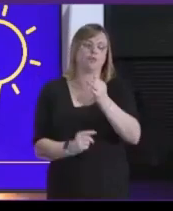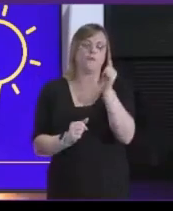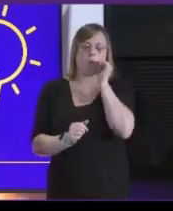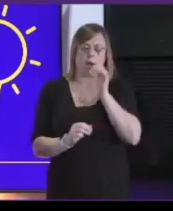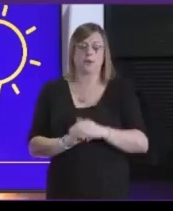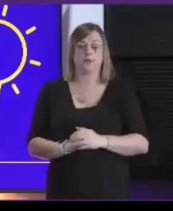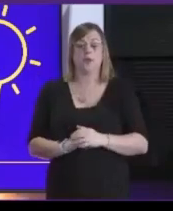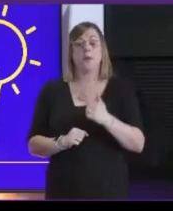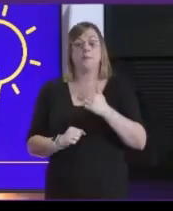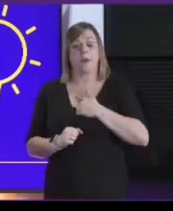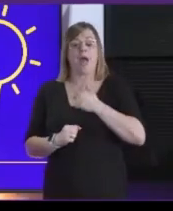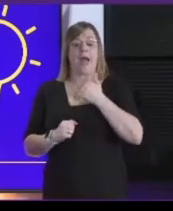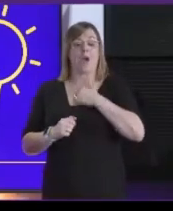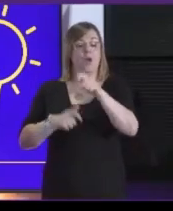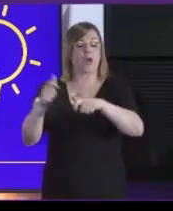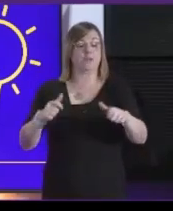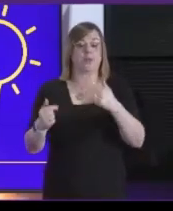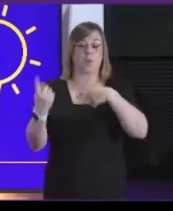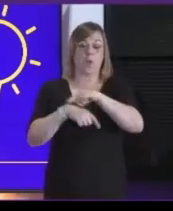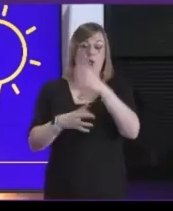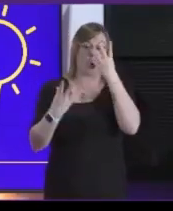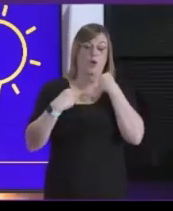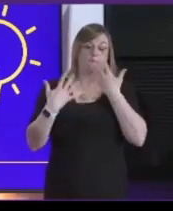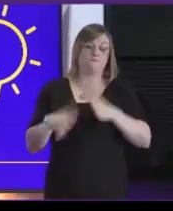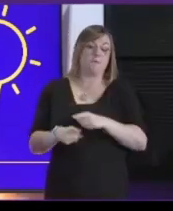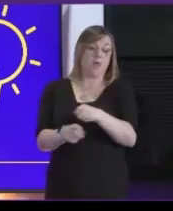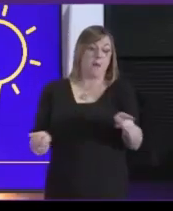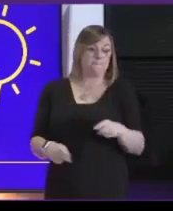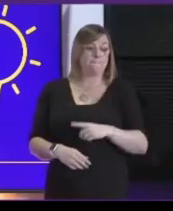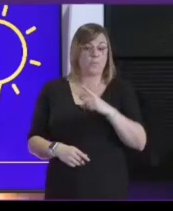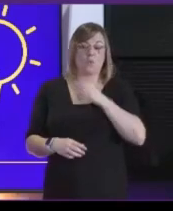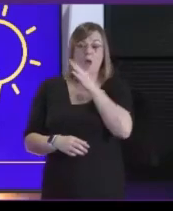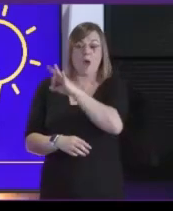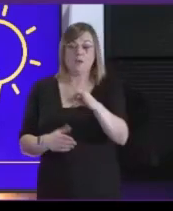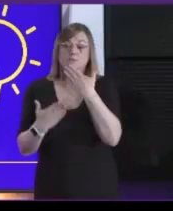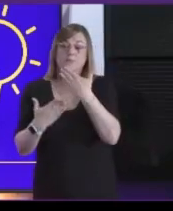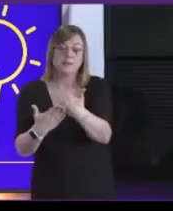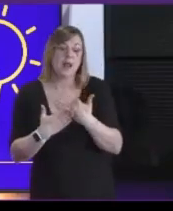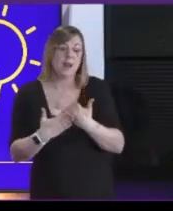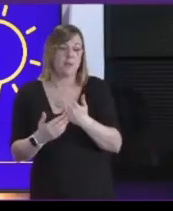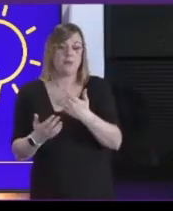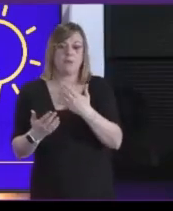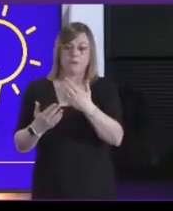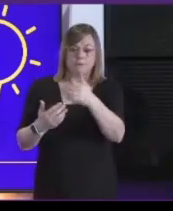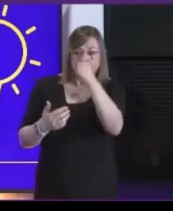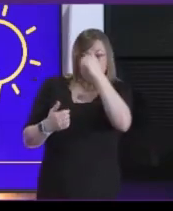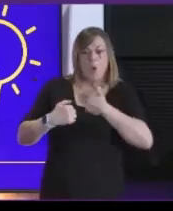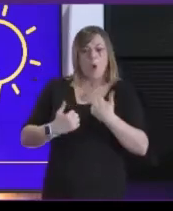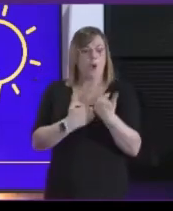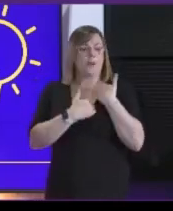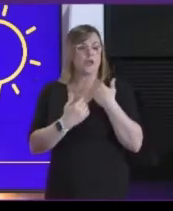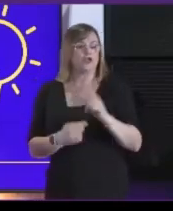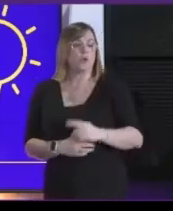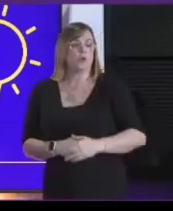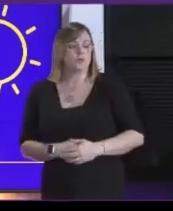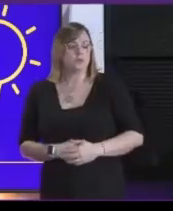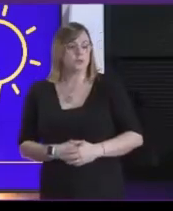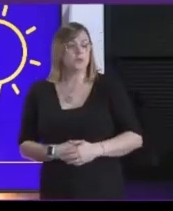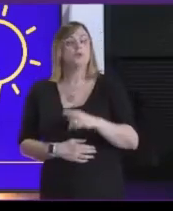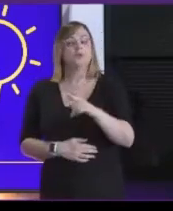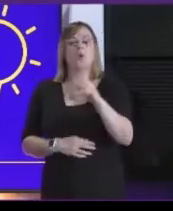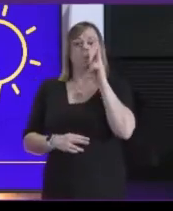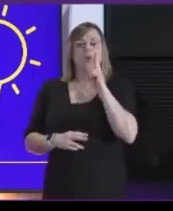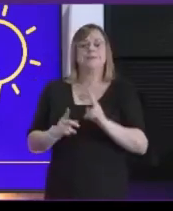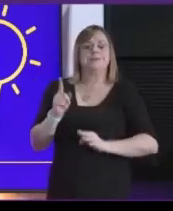we are hearing from our customers who are saying, help us to understand what our obligations are. And so we're seeing the increase